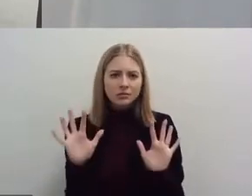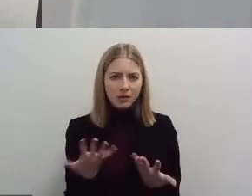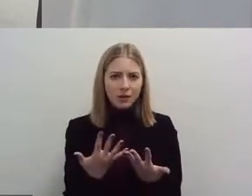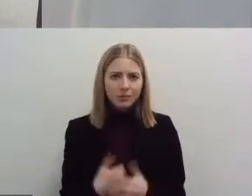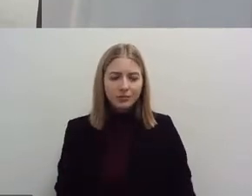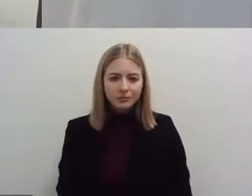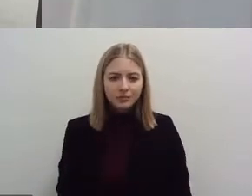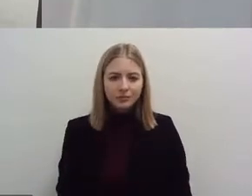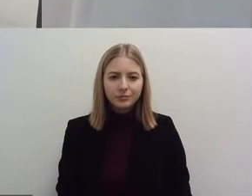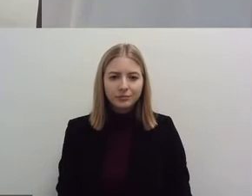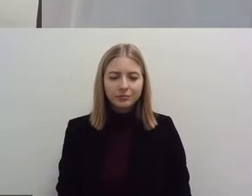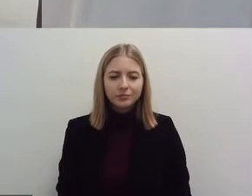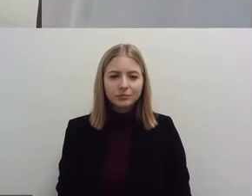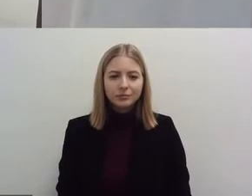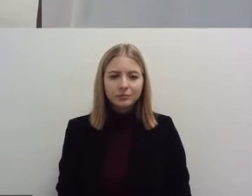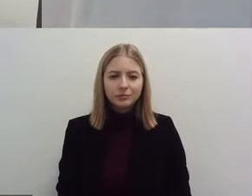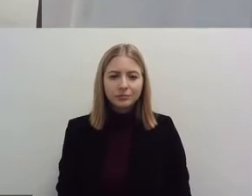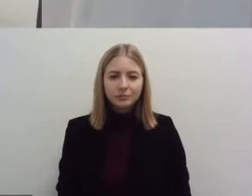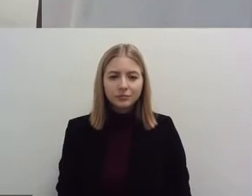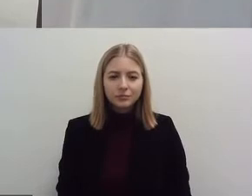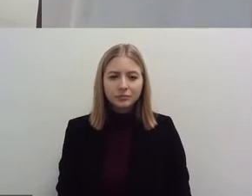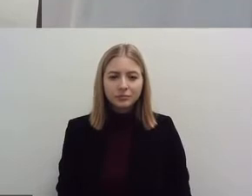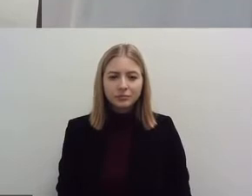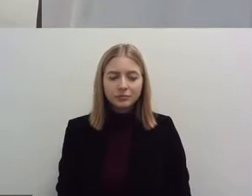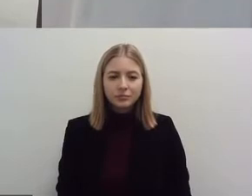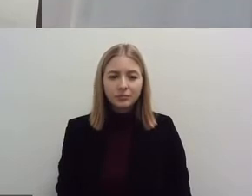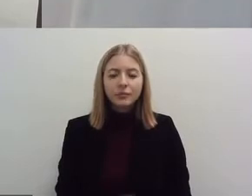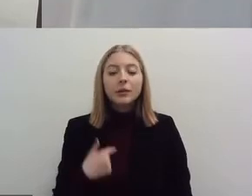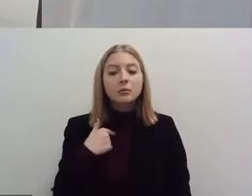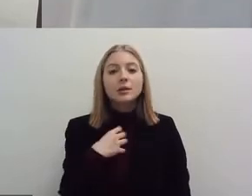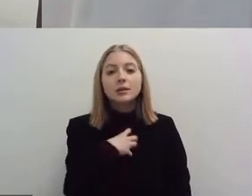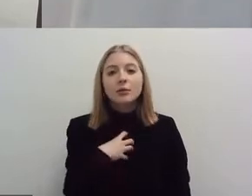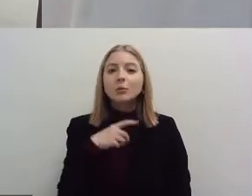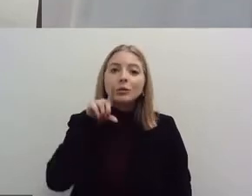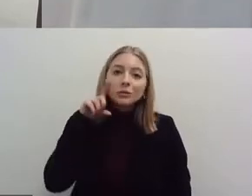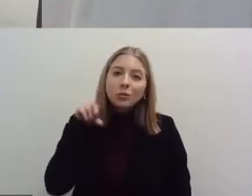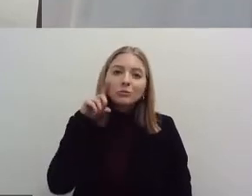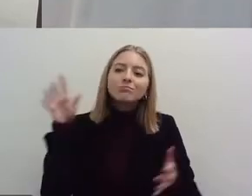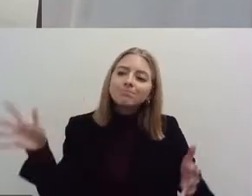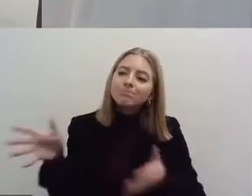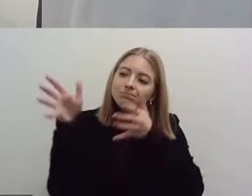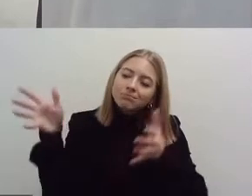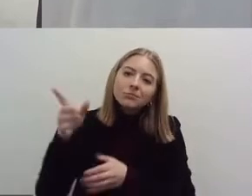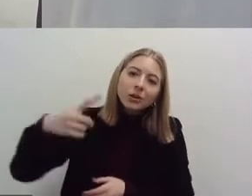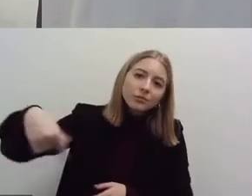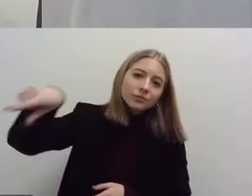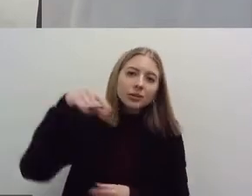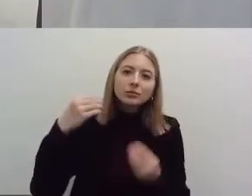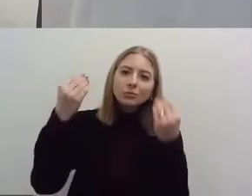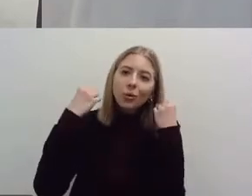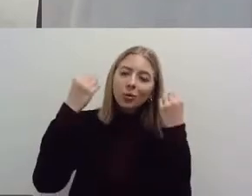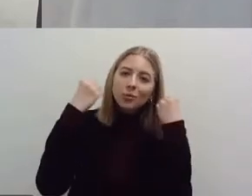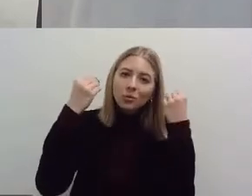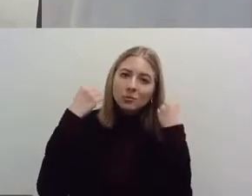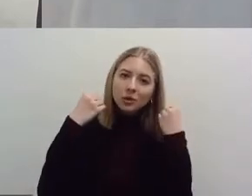in it. We should encourage young people to learn. We should show them that we should like they should like